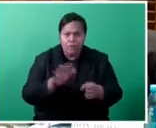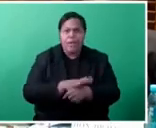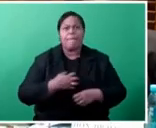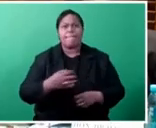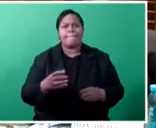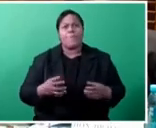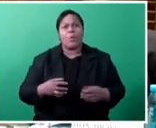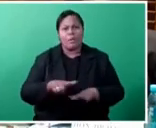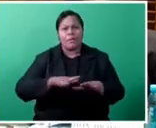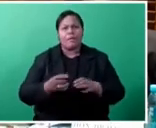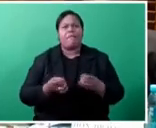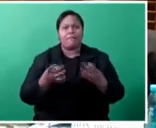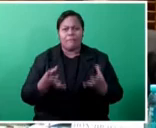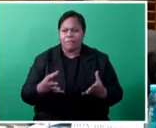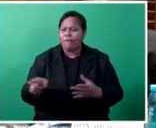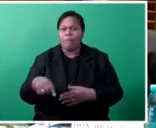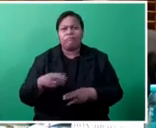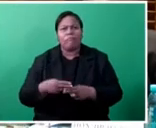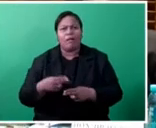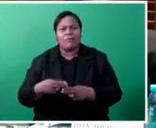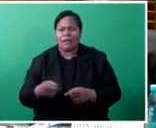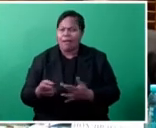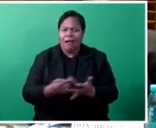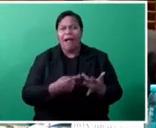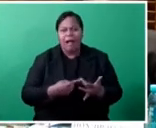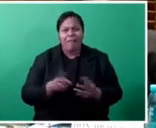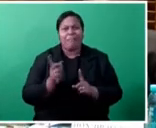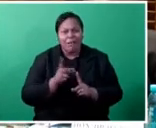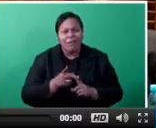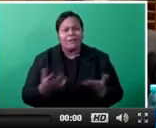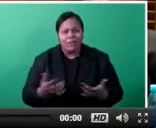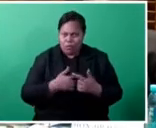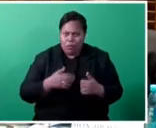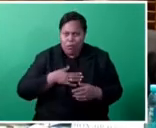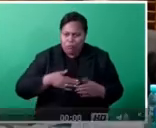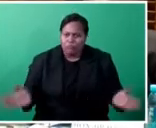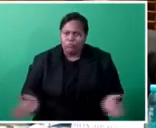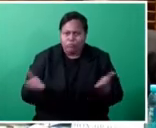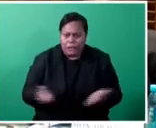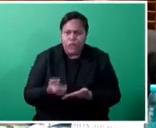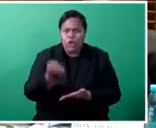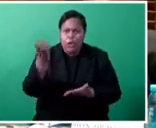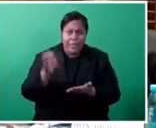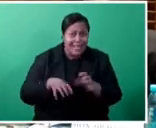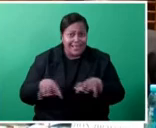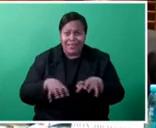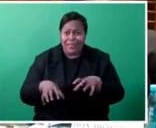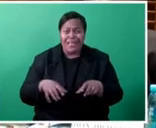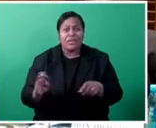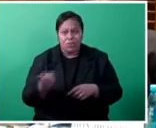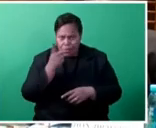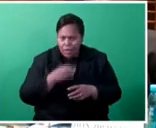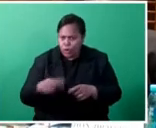and socio-economic purposes. This underpins government initiative of stimulating economic activities in the utilization of available